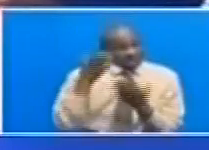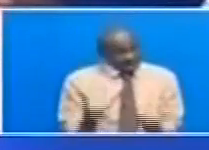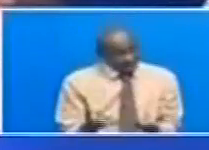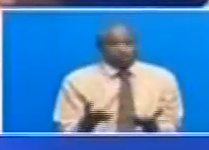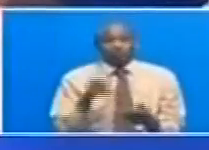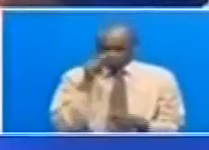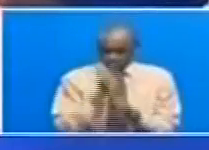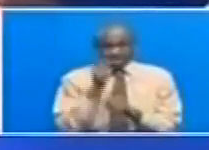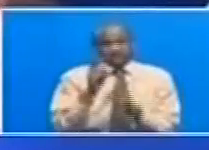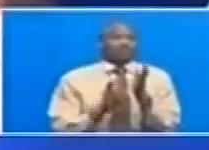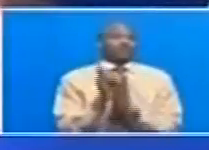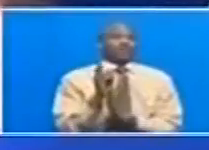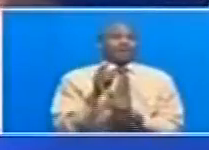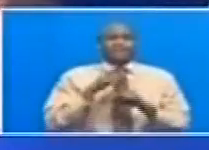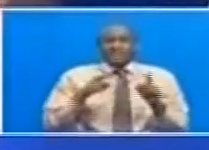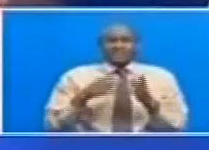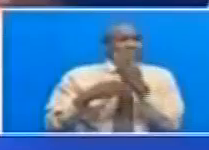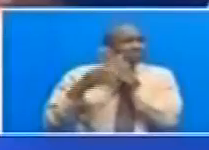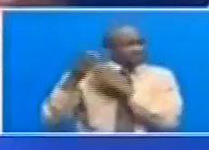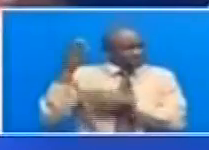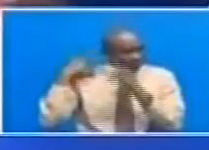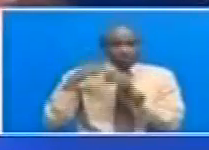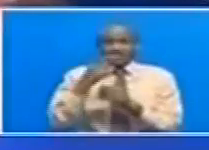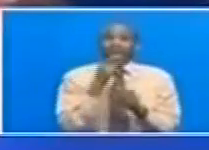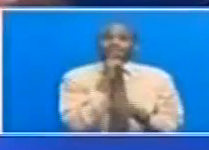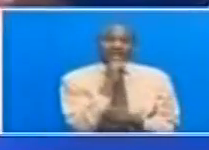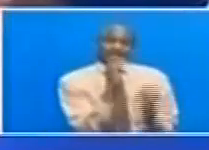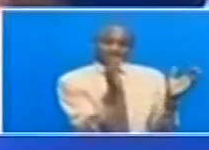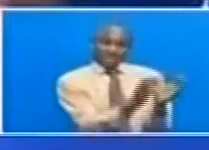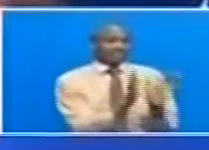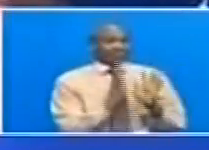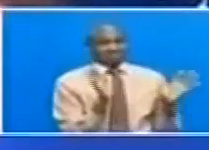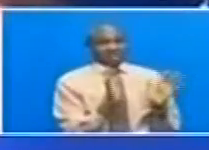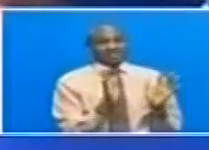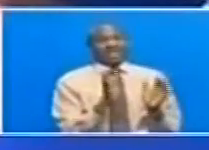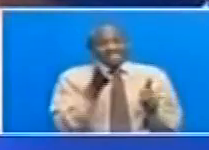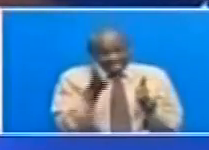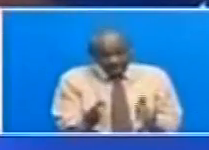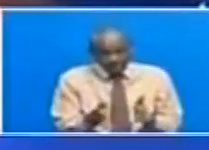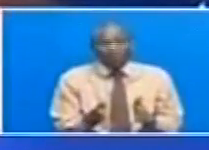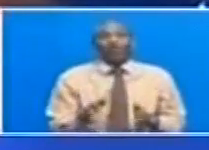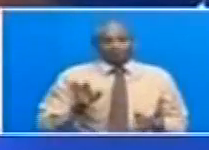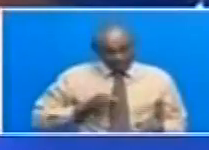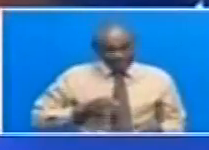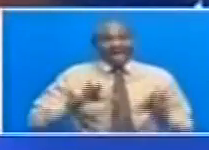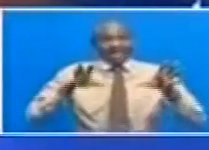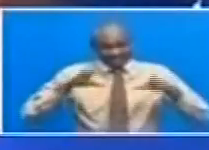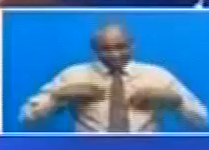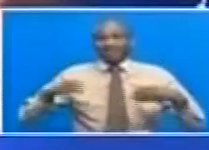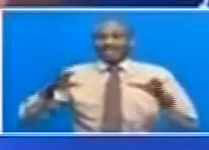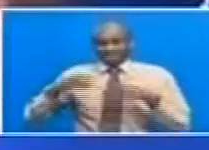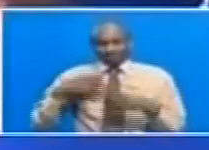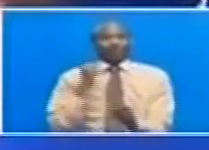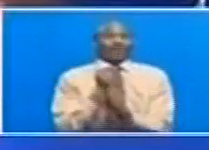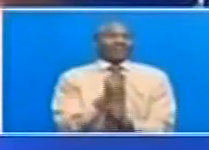do just that. But what was once a preserve for the male inseminators in the village here is now being fully embraced by